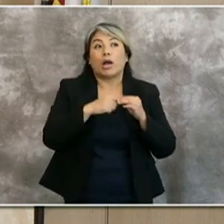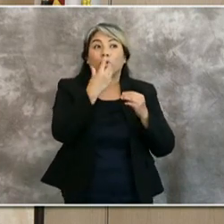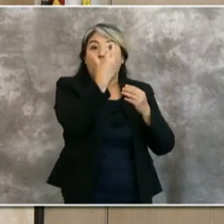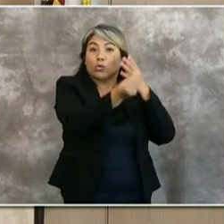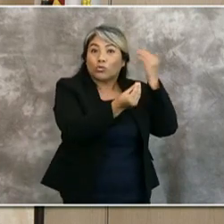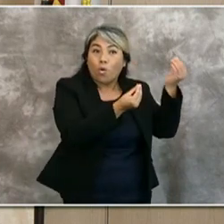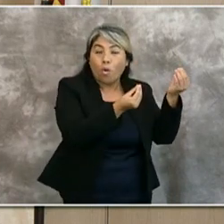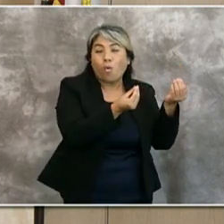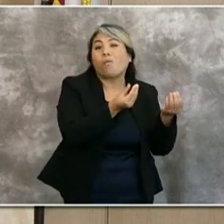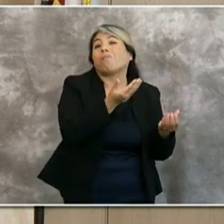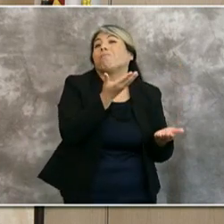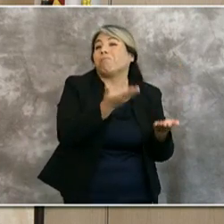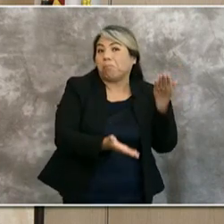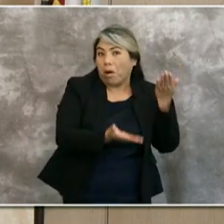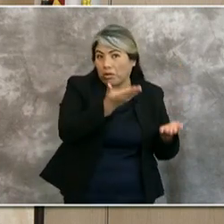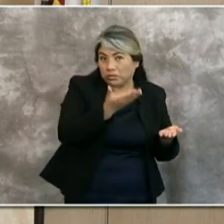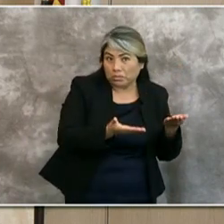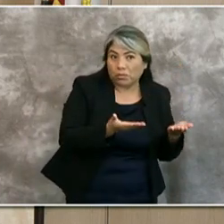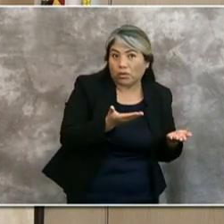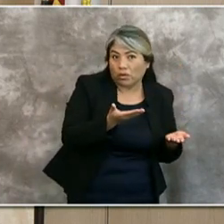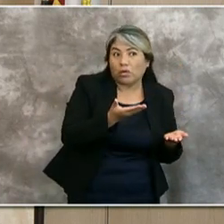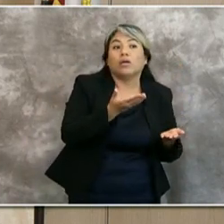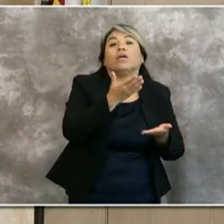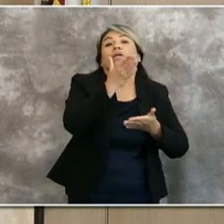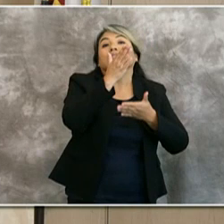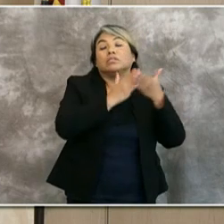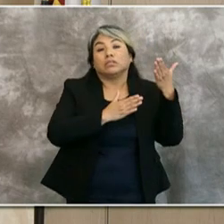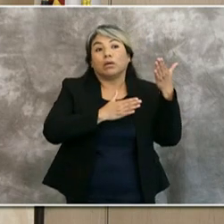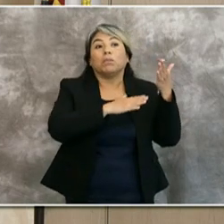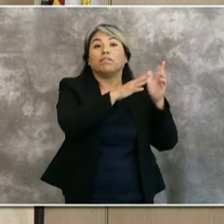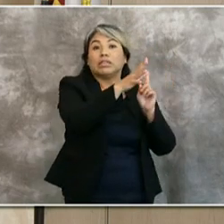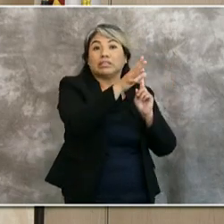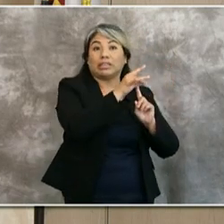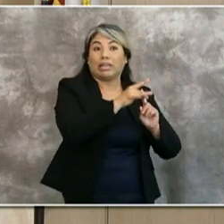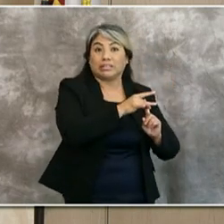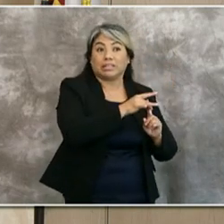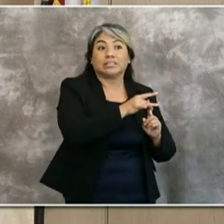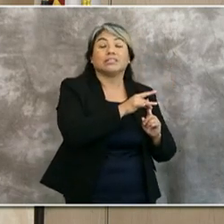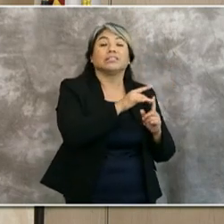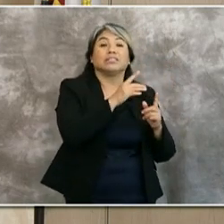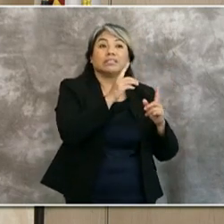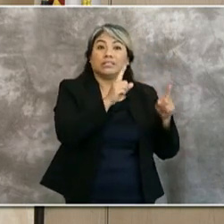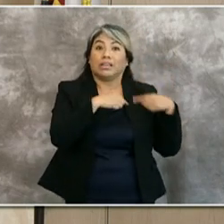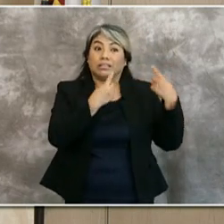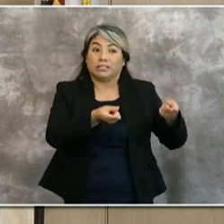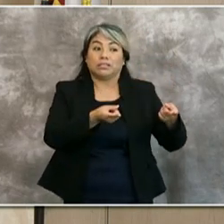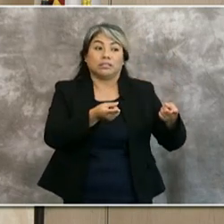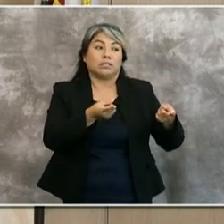outdoor, it's possible that some of these cases, since